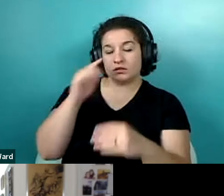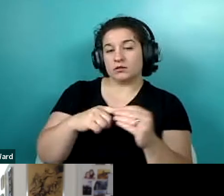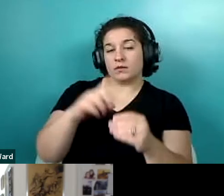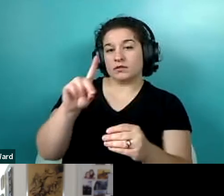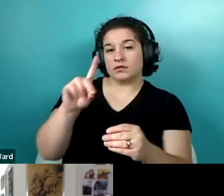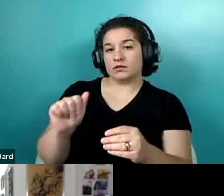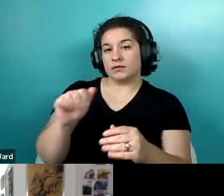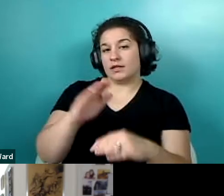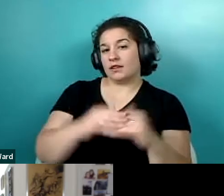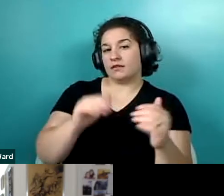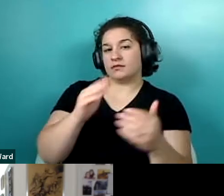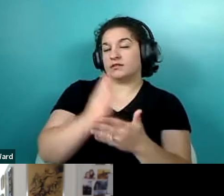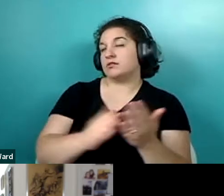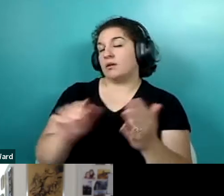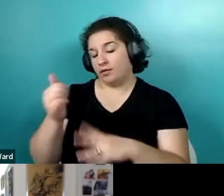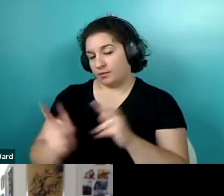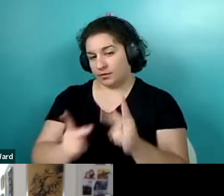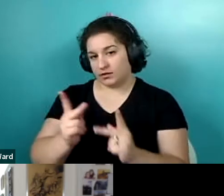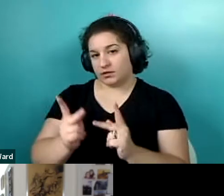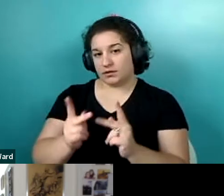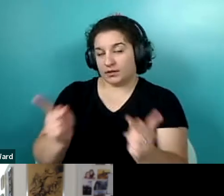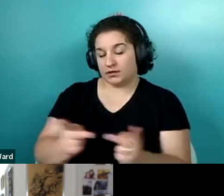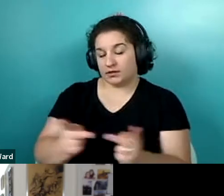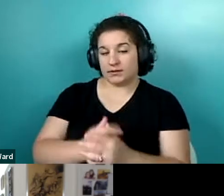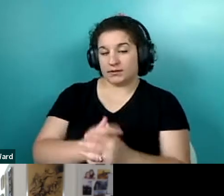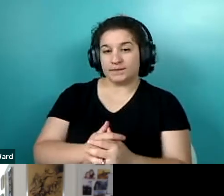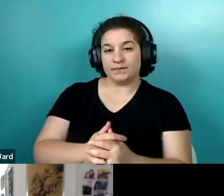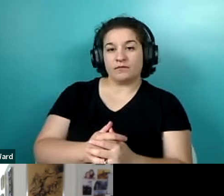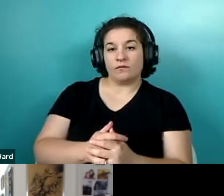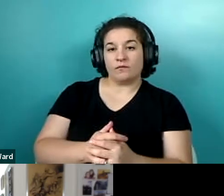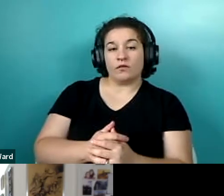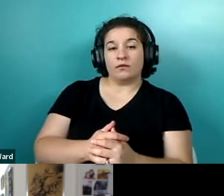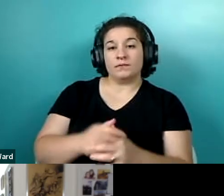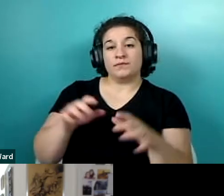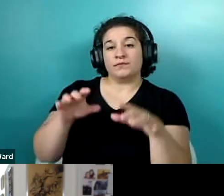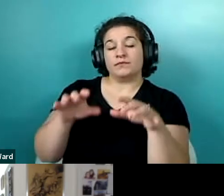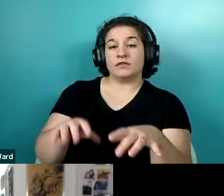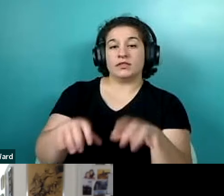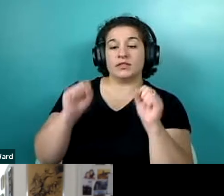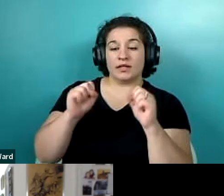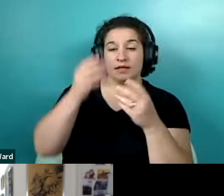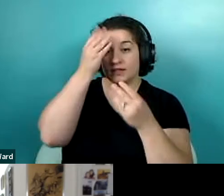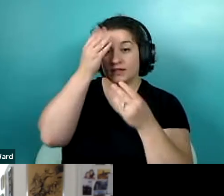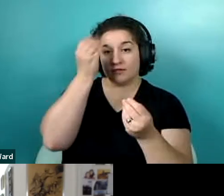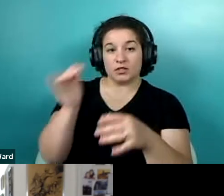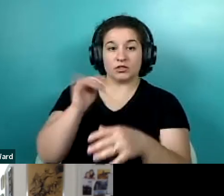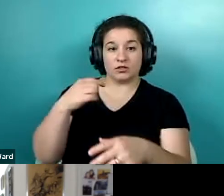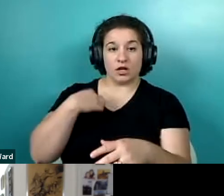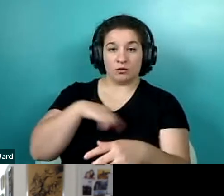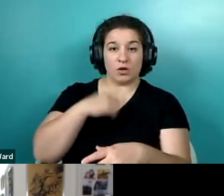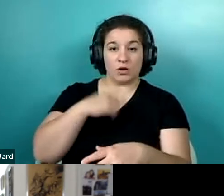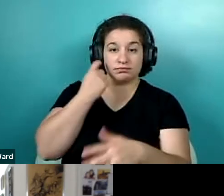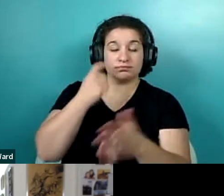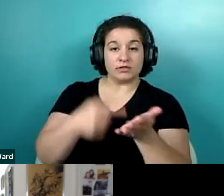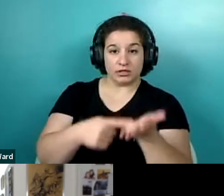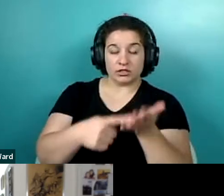So take the information like we were just discussing, you either